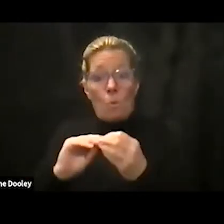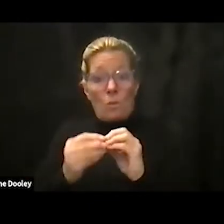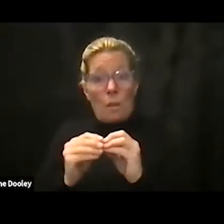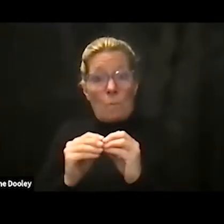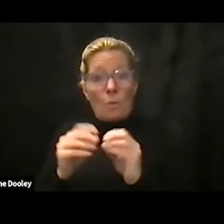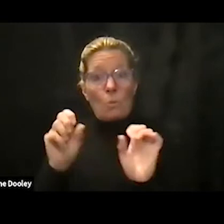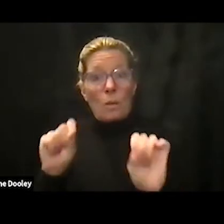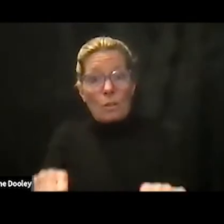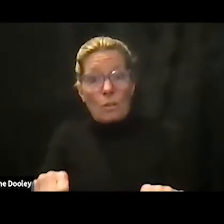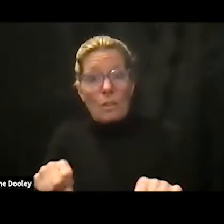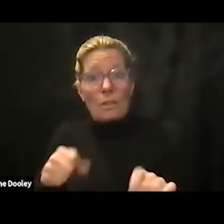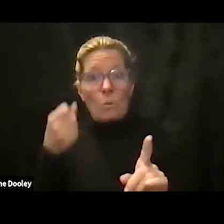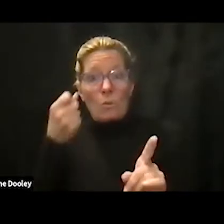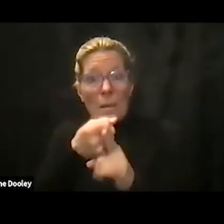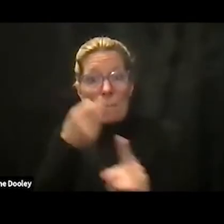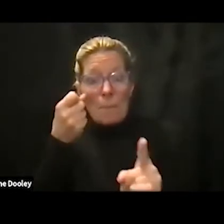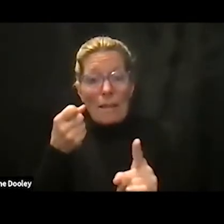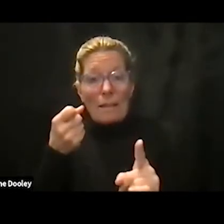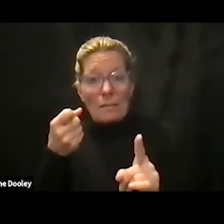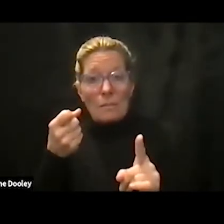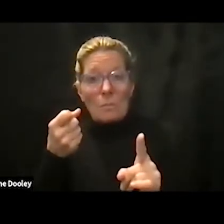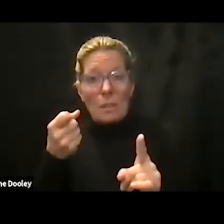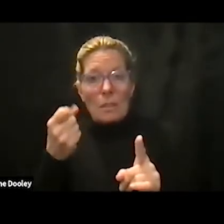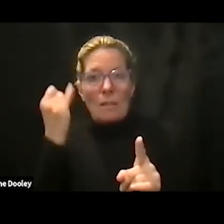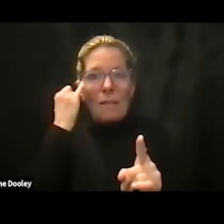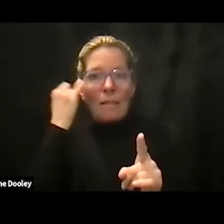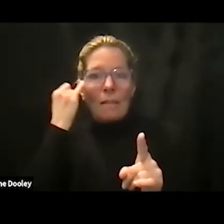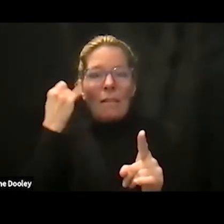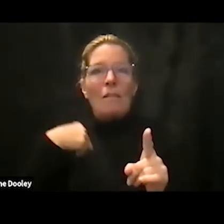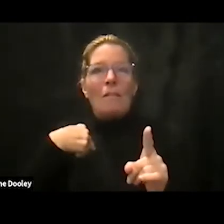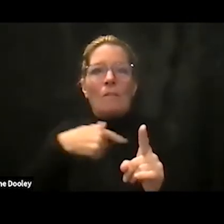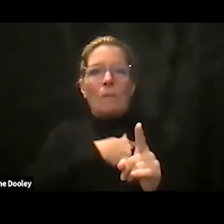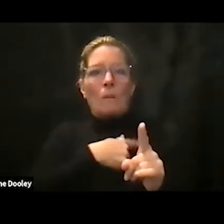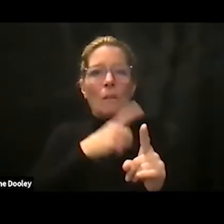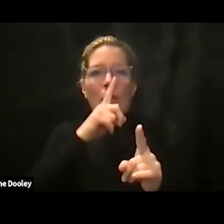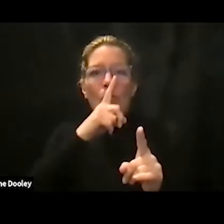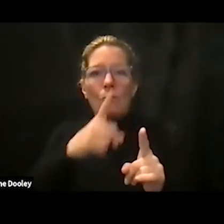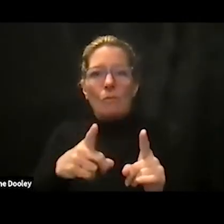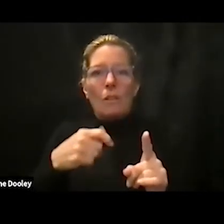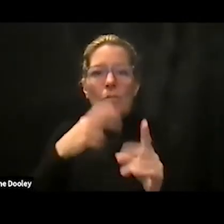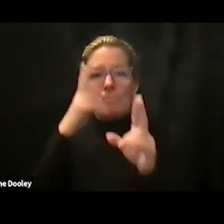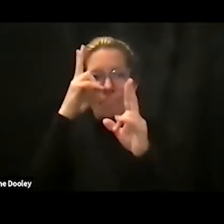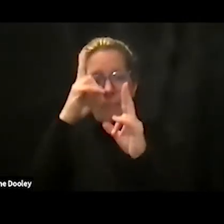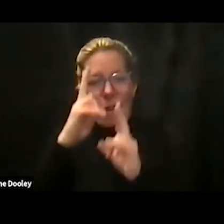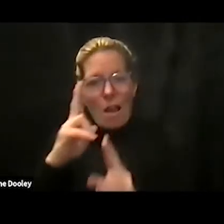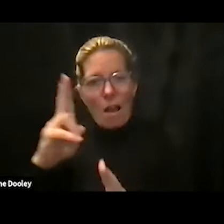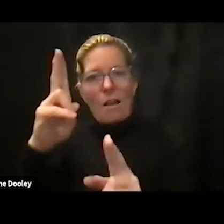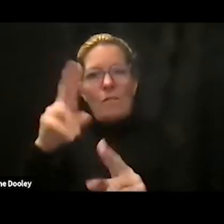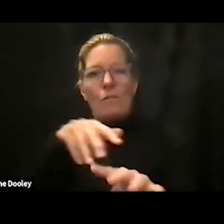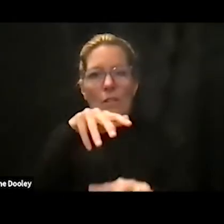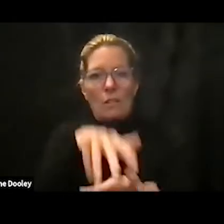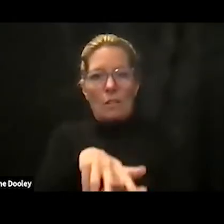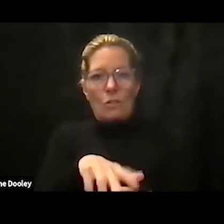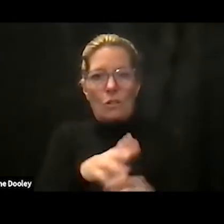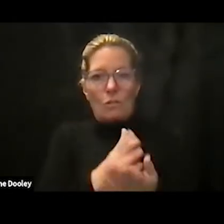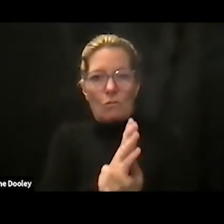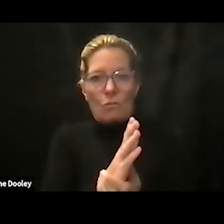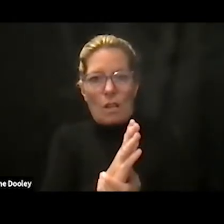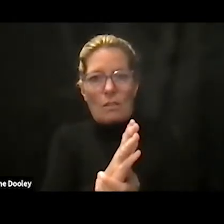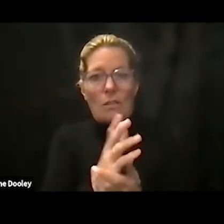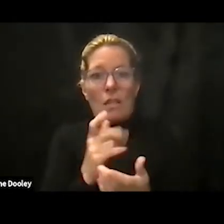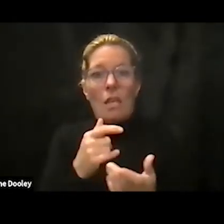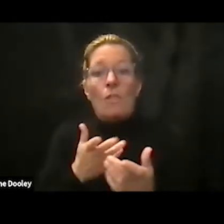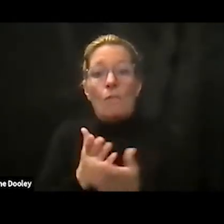be? What could those impacts be if we were to really honor Indigenous rights, including our rights to our